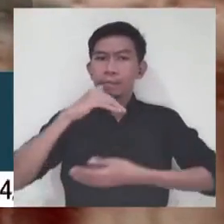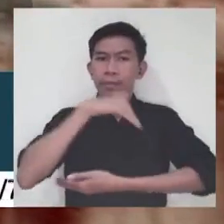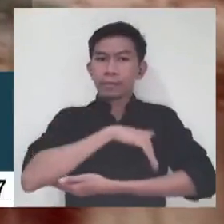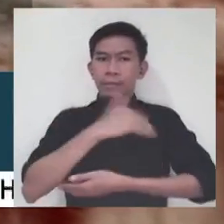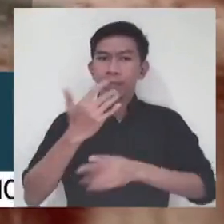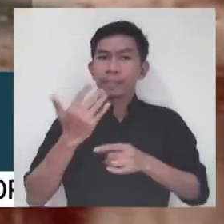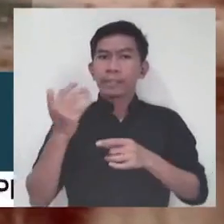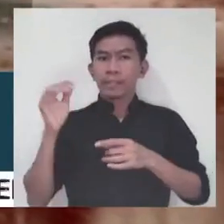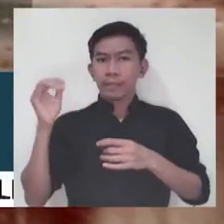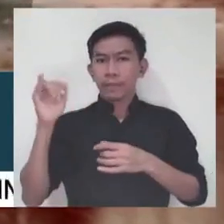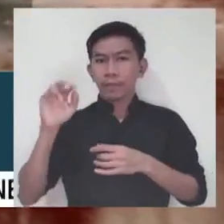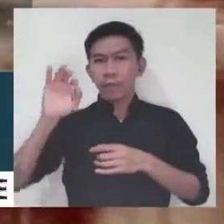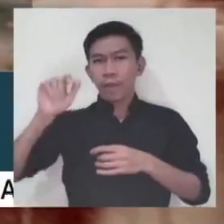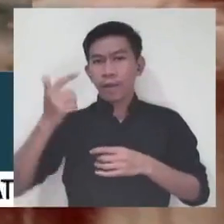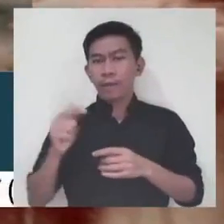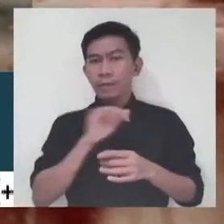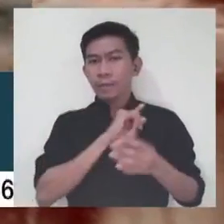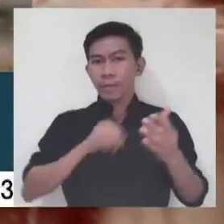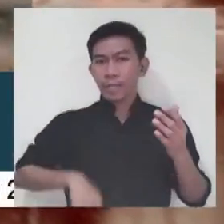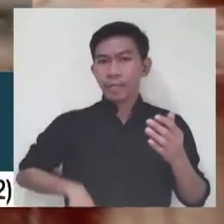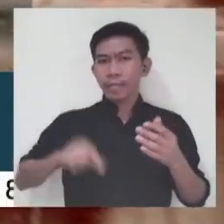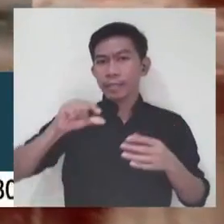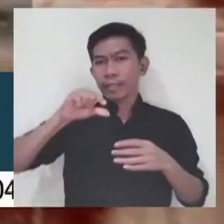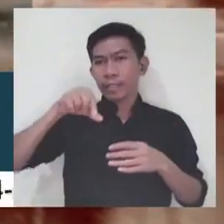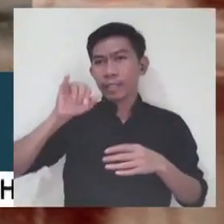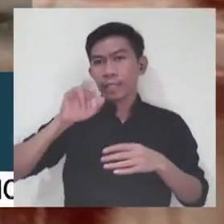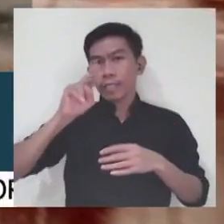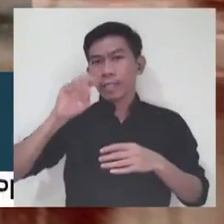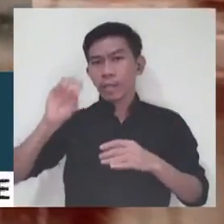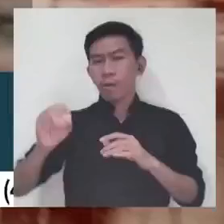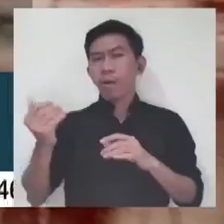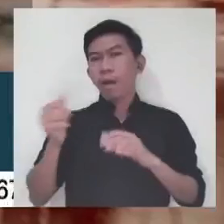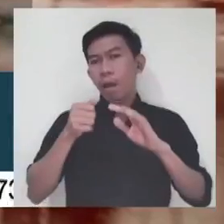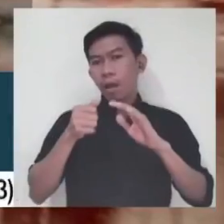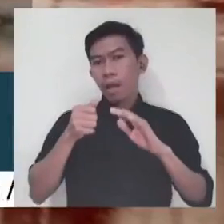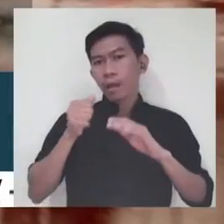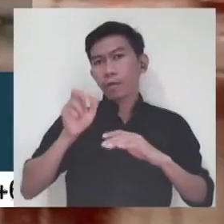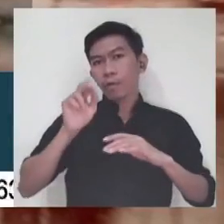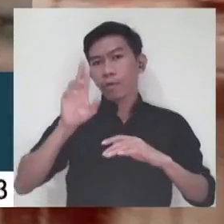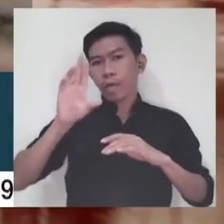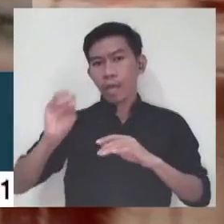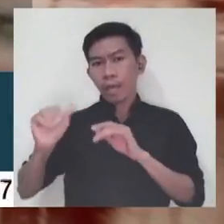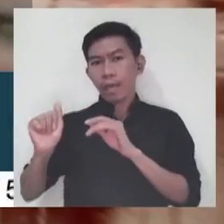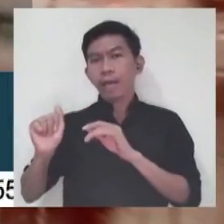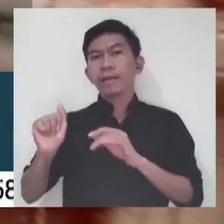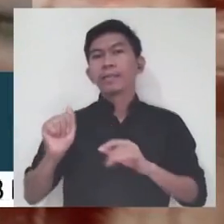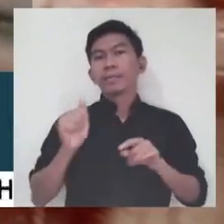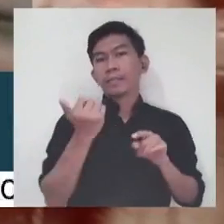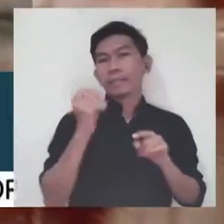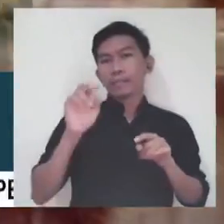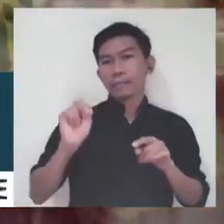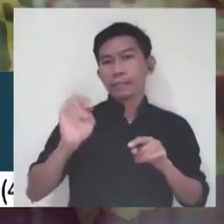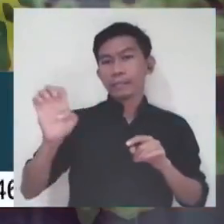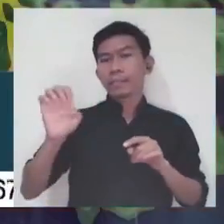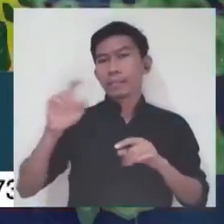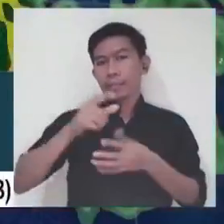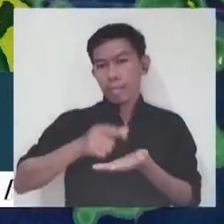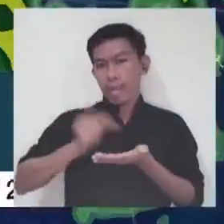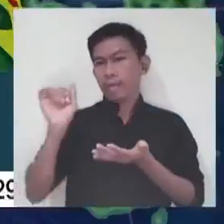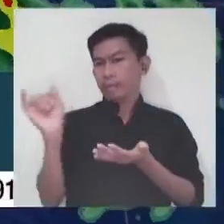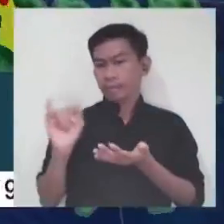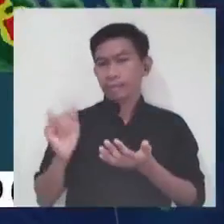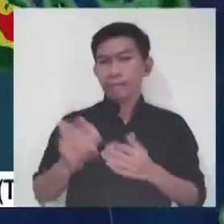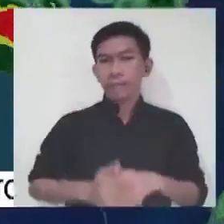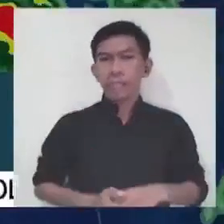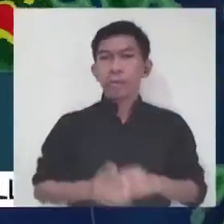Vizcaya, Quirino, and northern parts of the provinces of Aurora, Nueva Ecija, and Tarlac. All kinds of sea vessels are still not allowed to sail